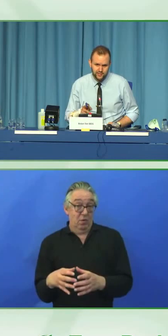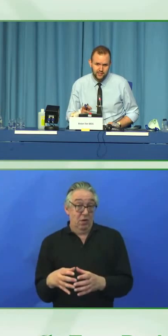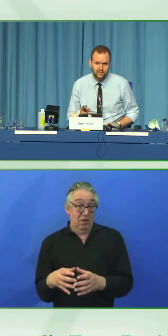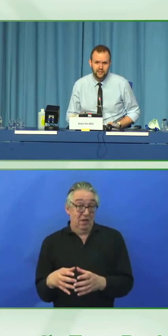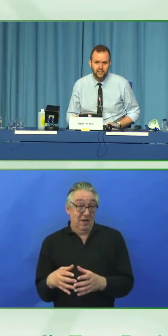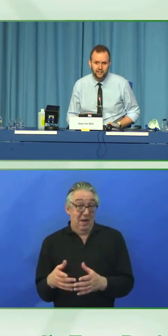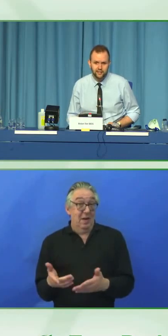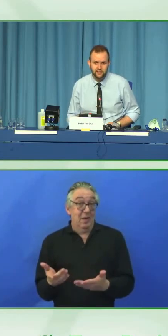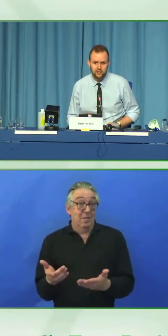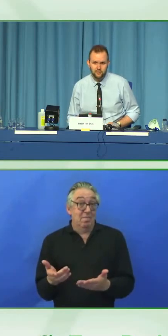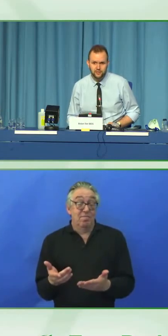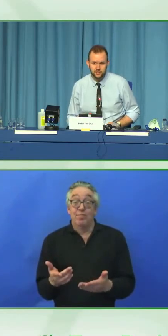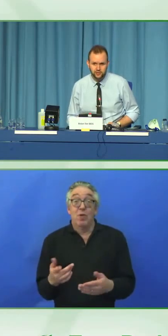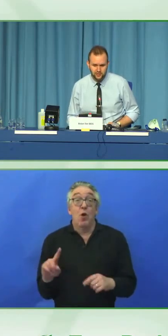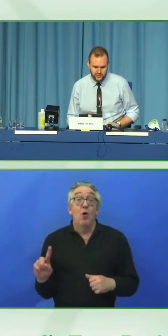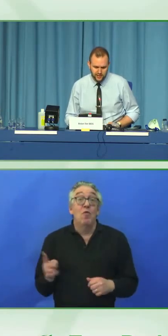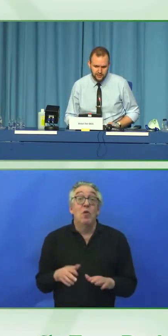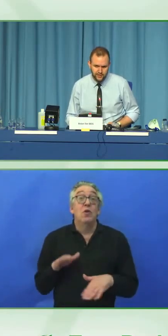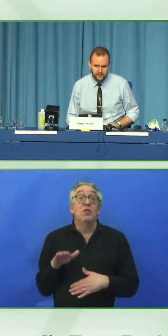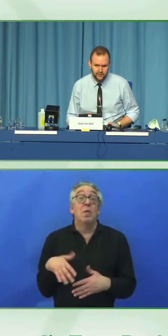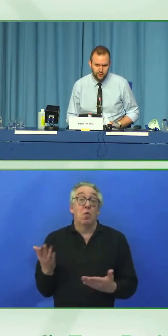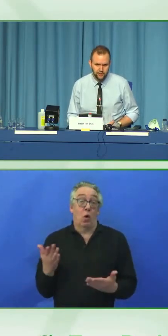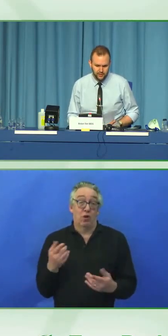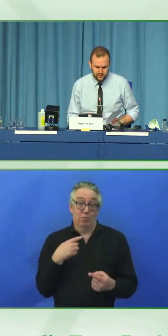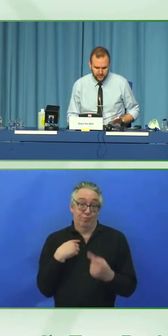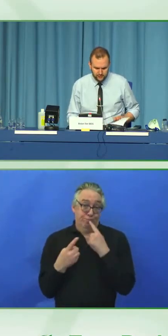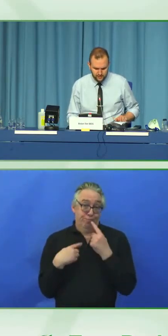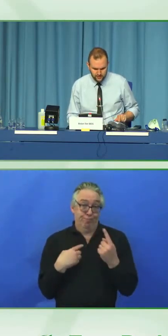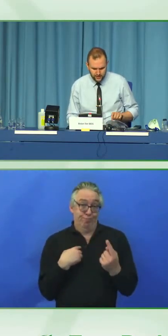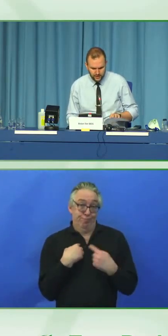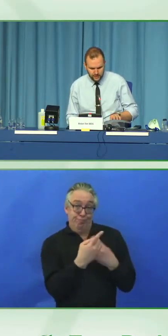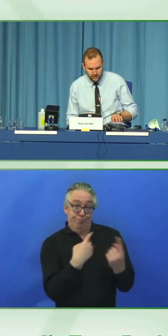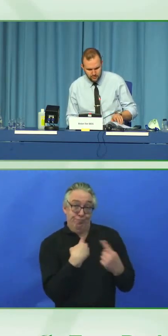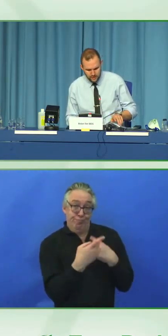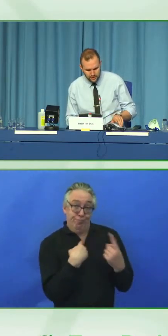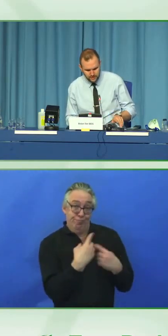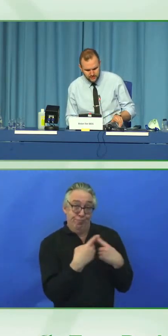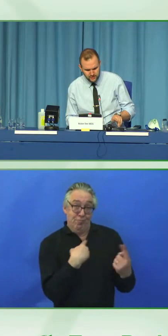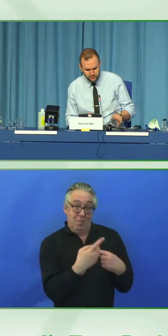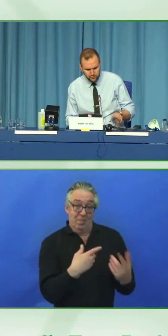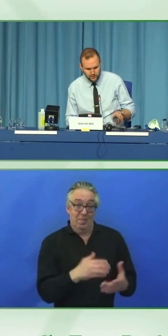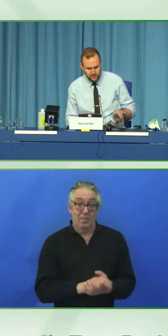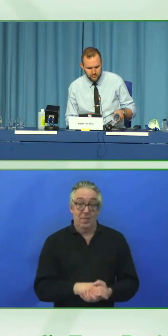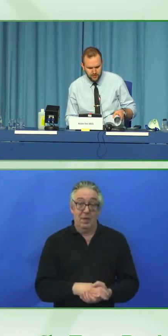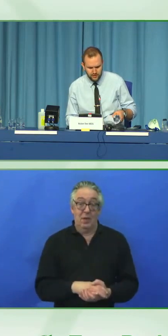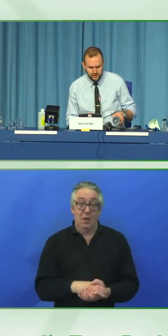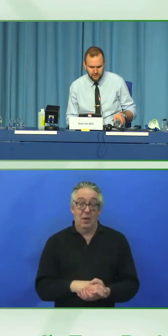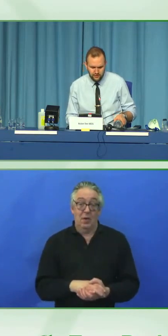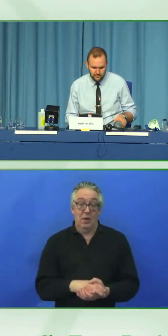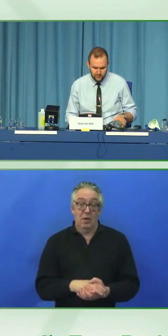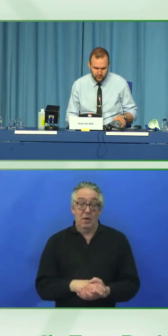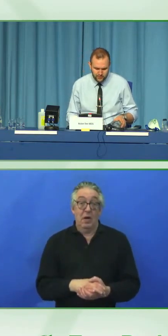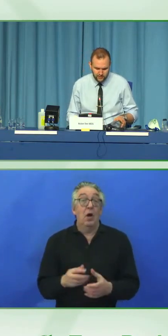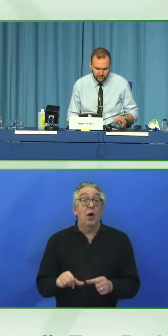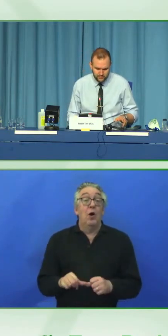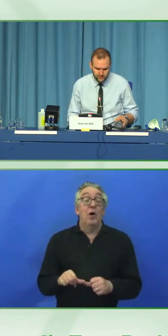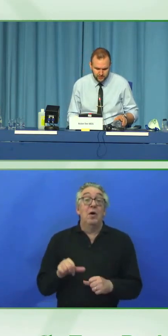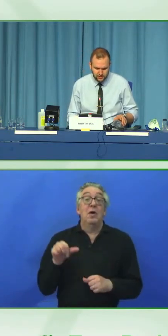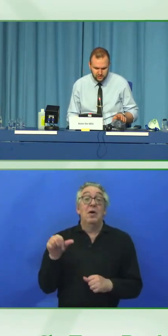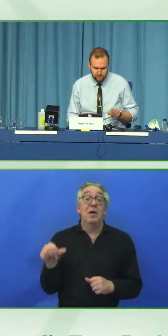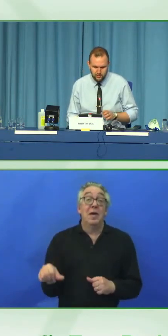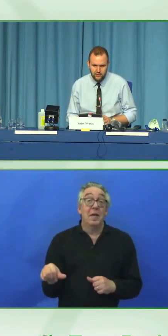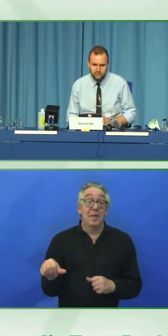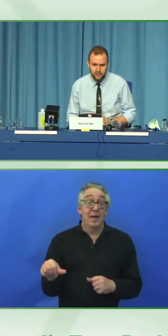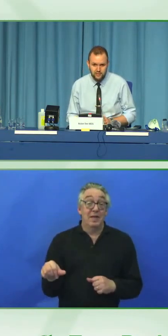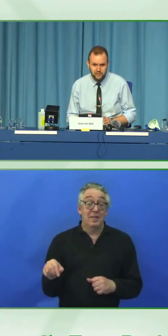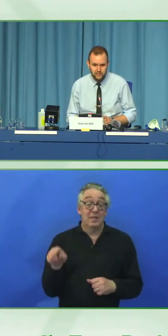it's facilitating these conversations that our next awardee has done. Namely, the city of Curitiba has developed a weekly